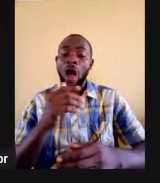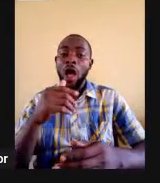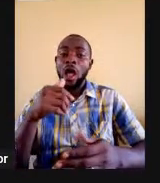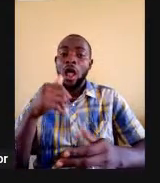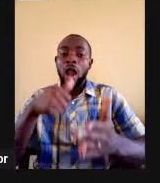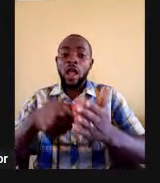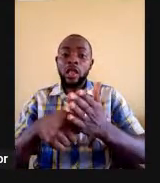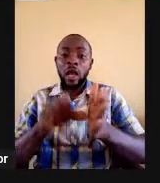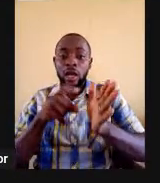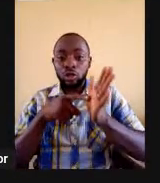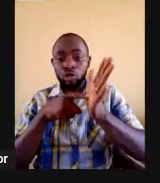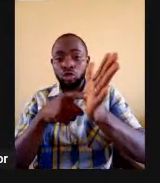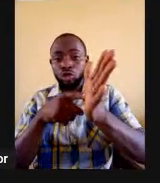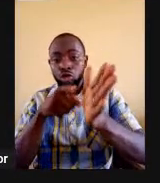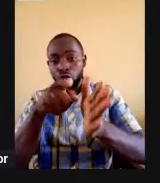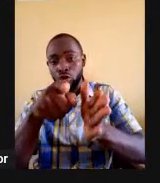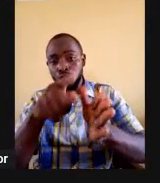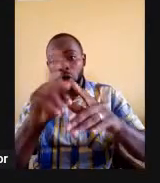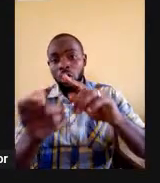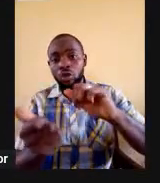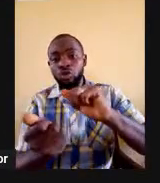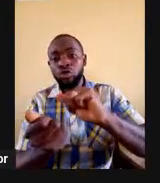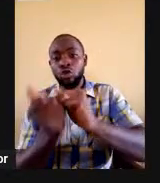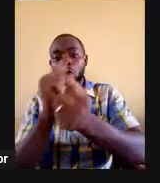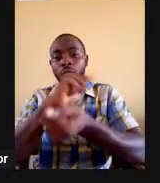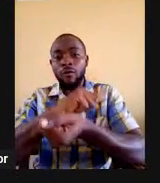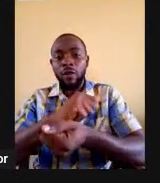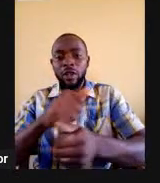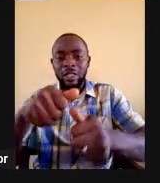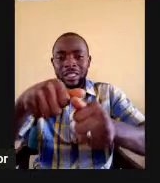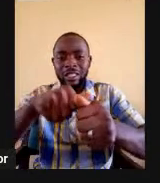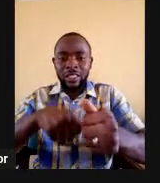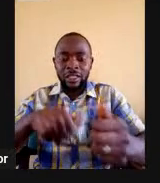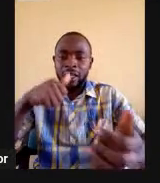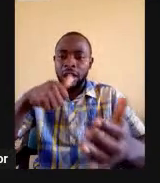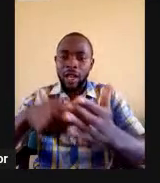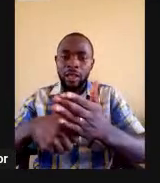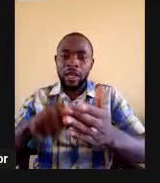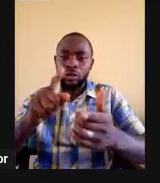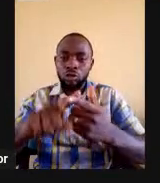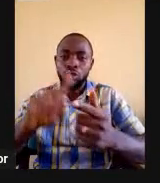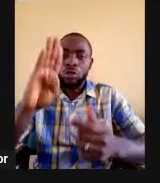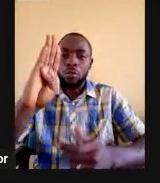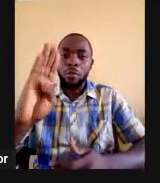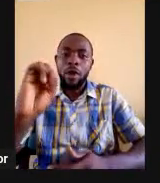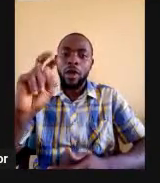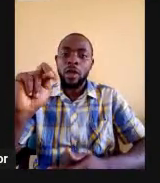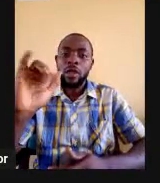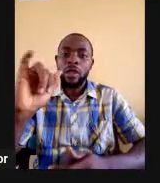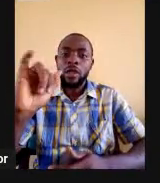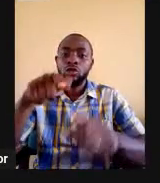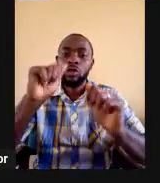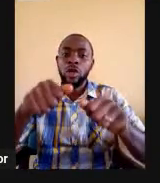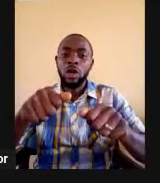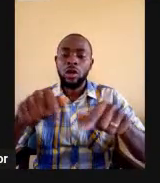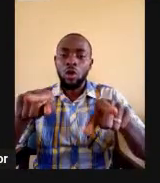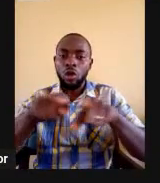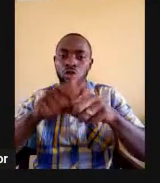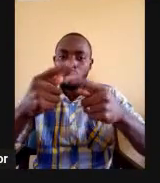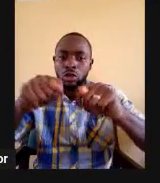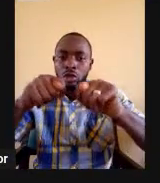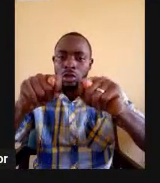you in the slide, how to convert each letter to binary. You can also try to convert your own names to